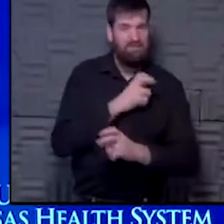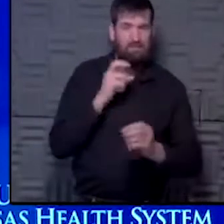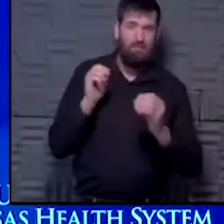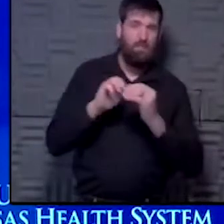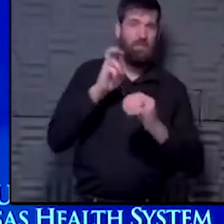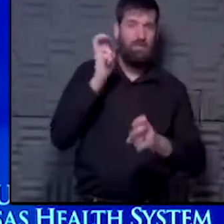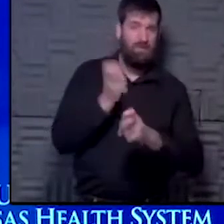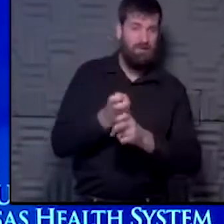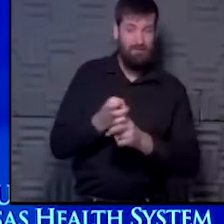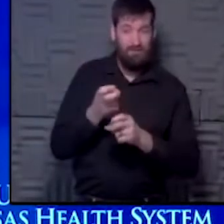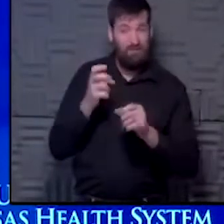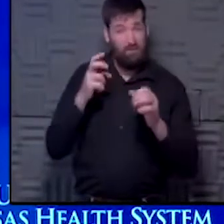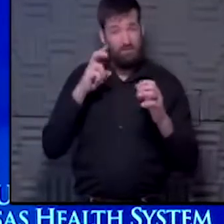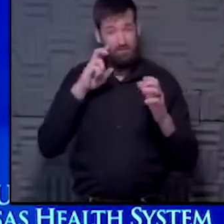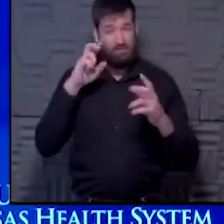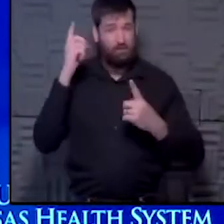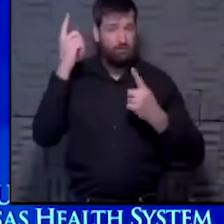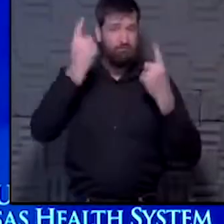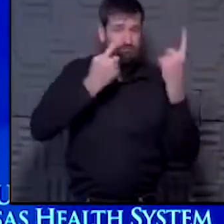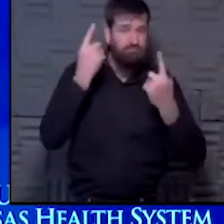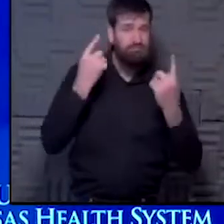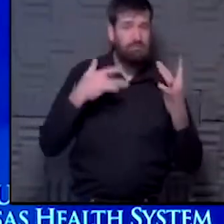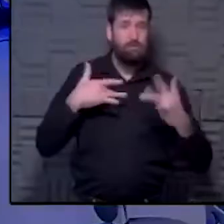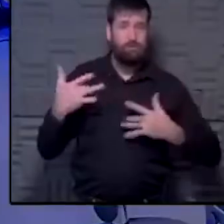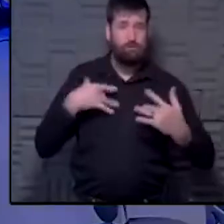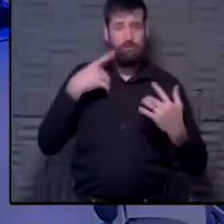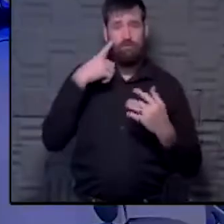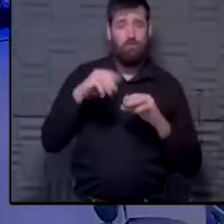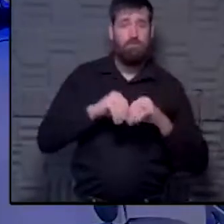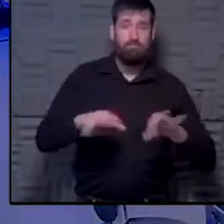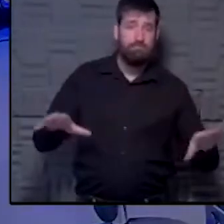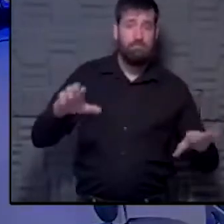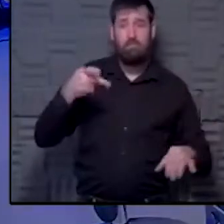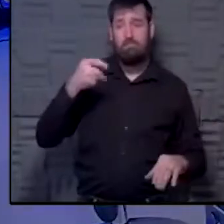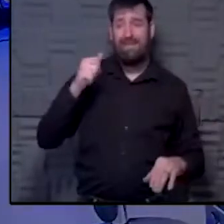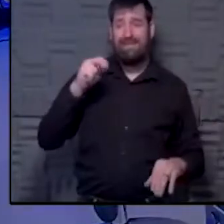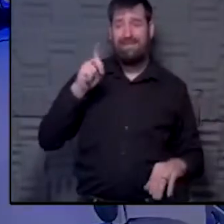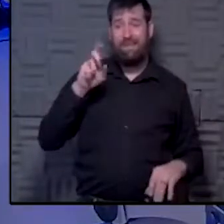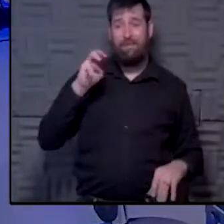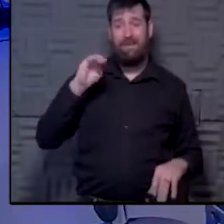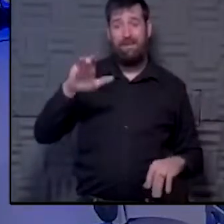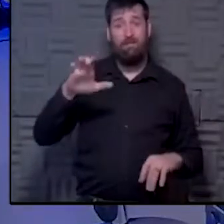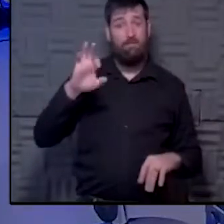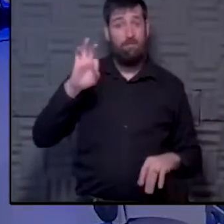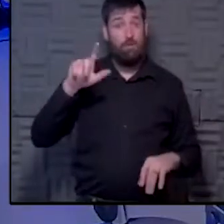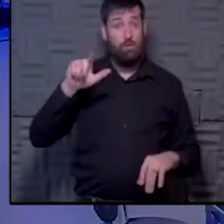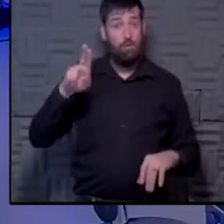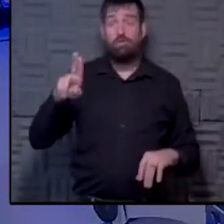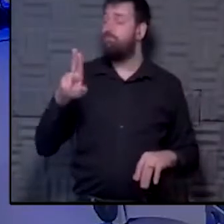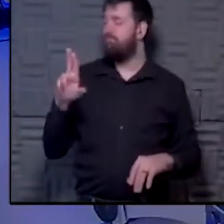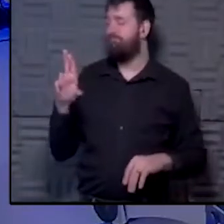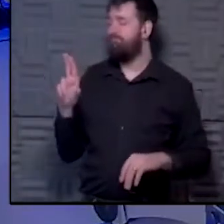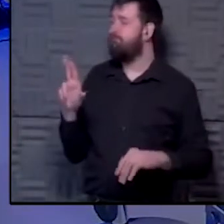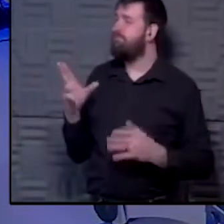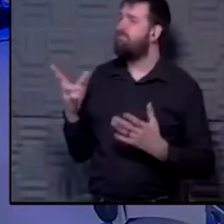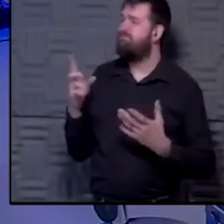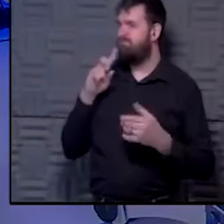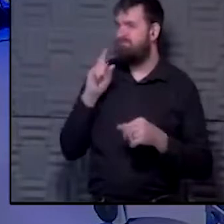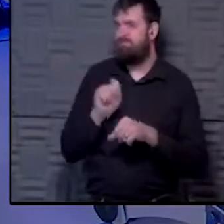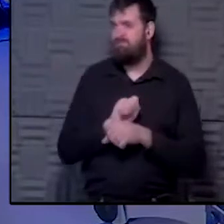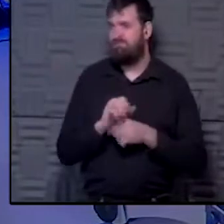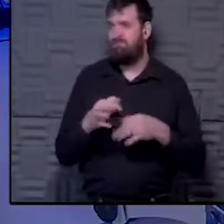flu pandemic next? I don't think so, Hawkeye. What do you think? Yeah, I mean, that was an initial aspect of this year's influenza vaccine, actually,